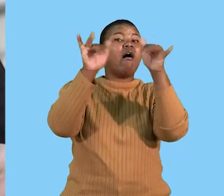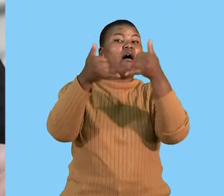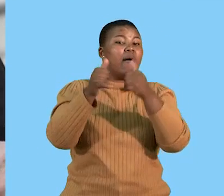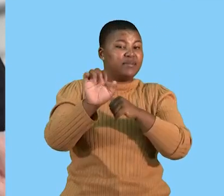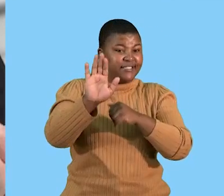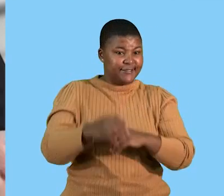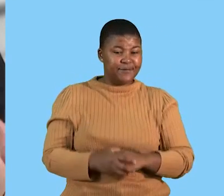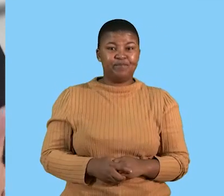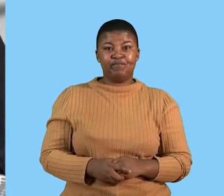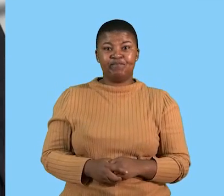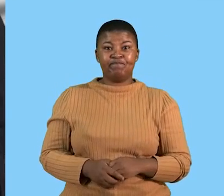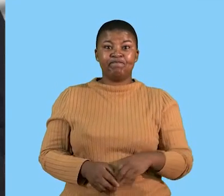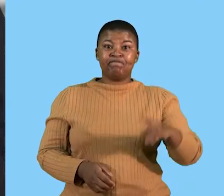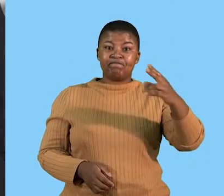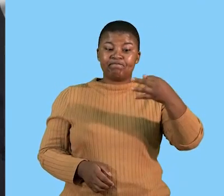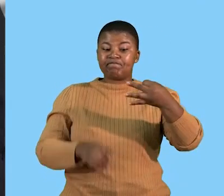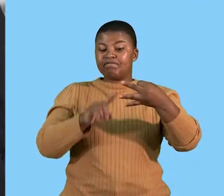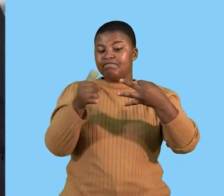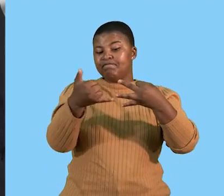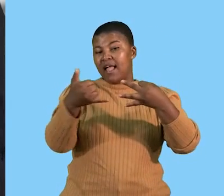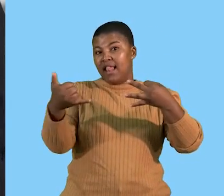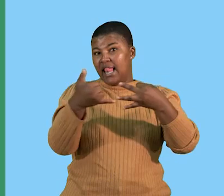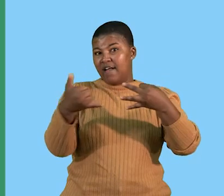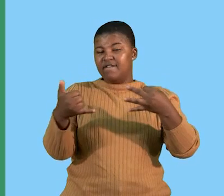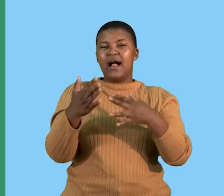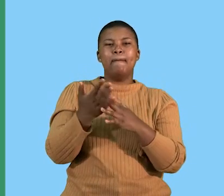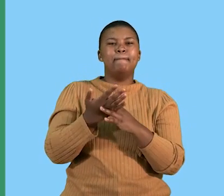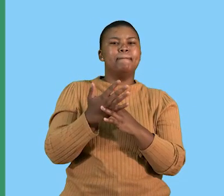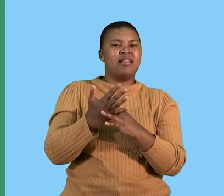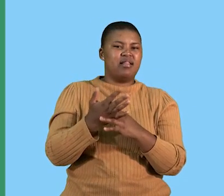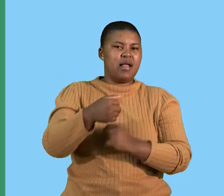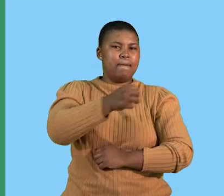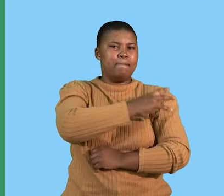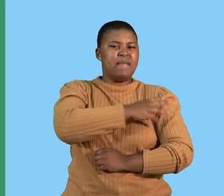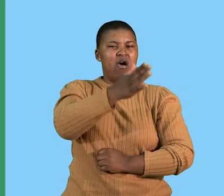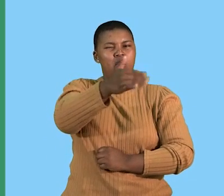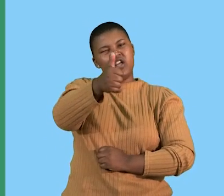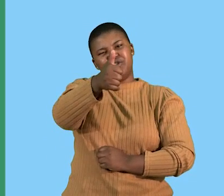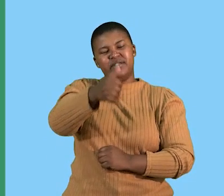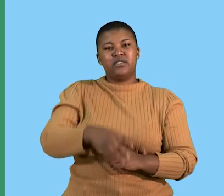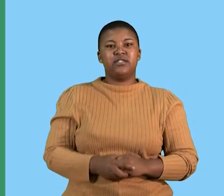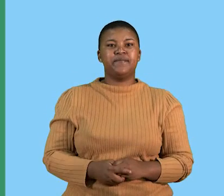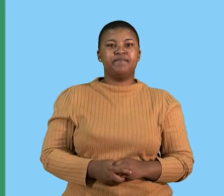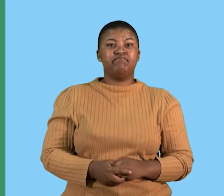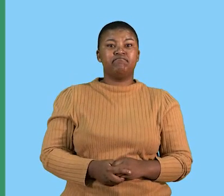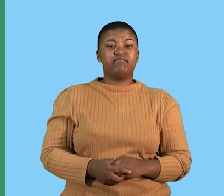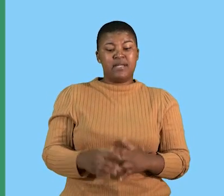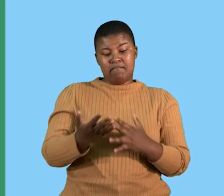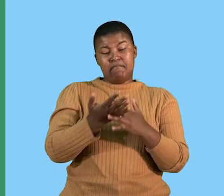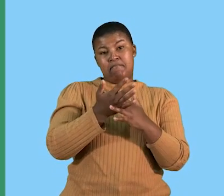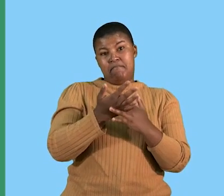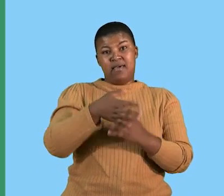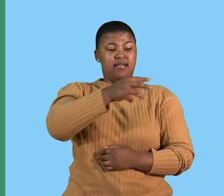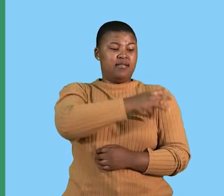company. The second level of management is our middle management. And usually our middle